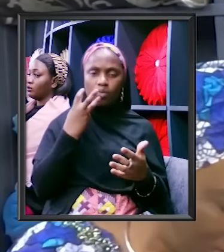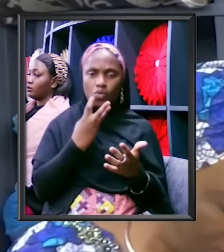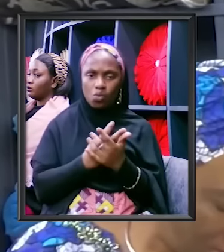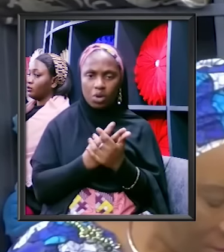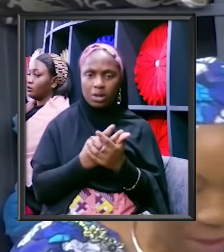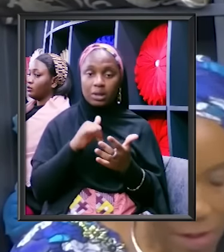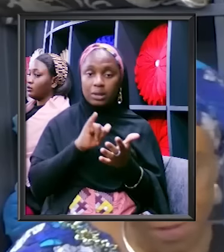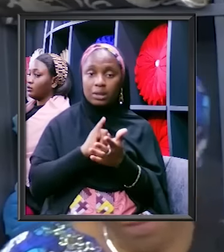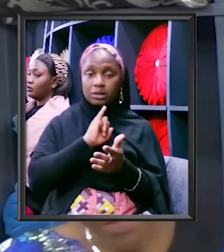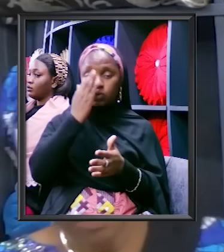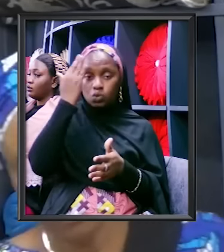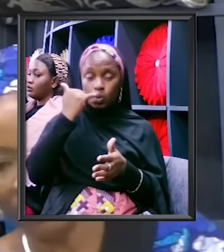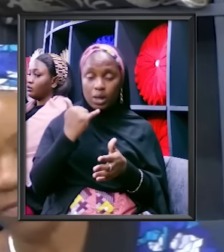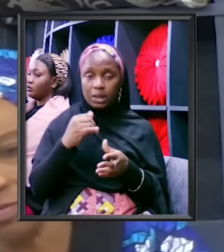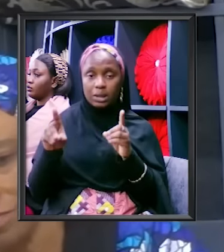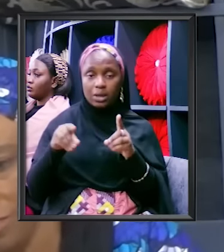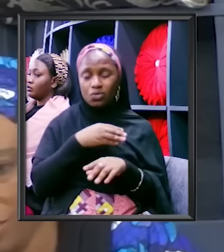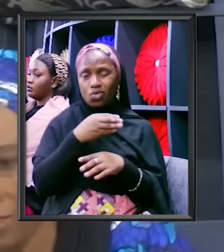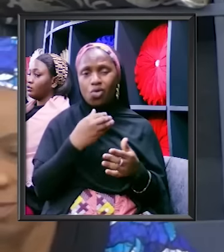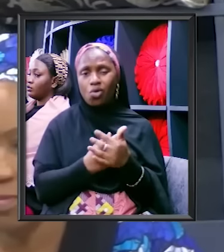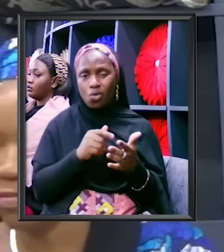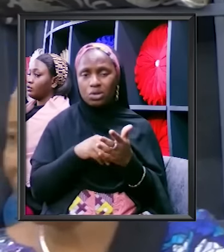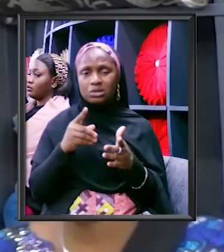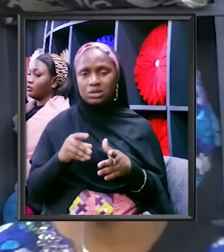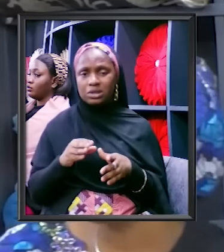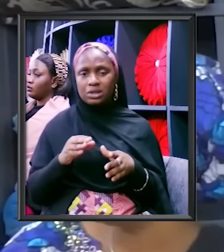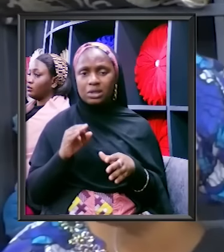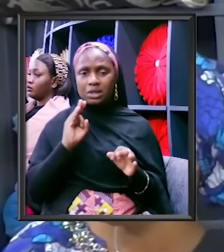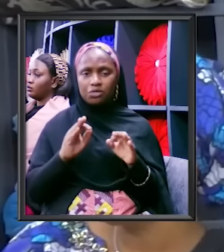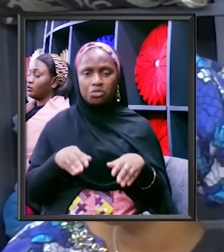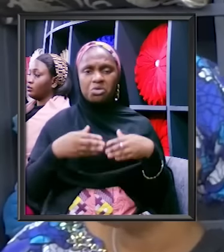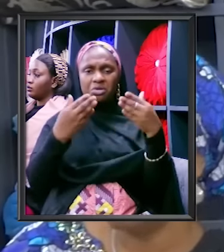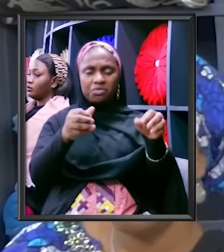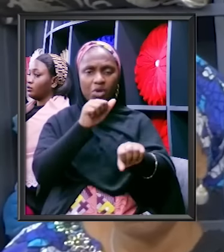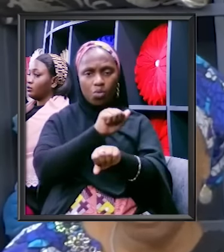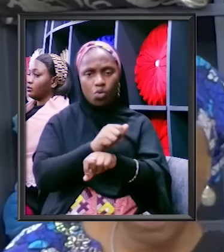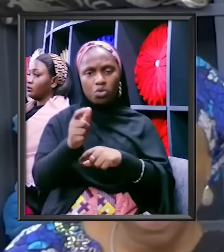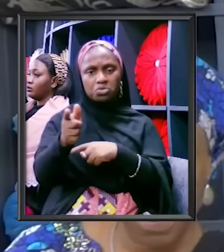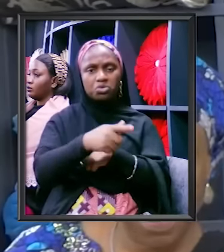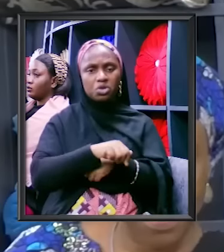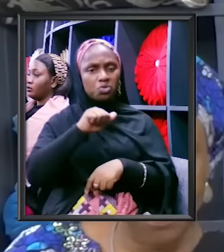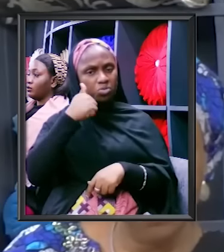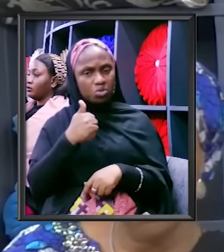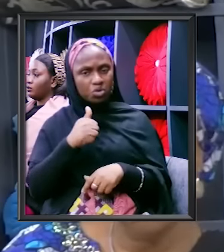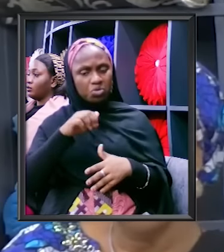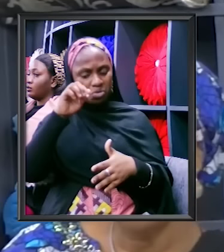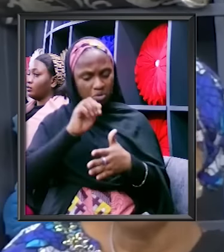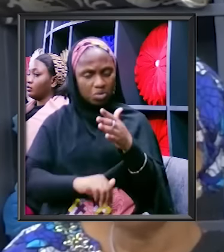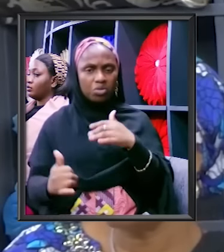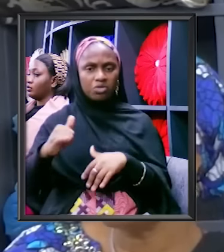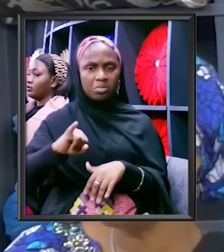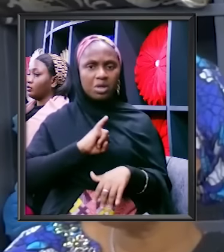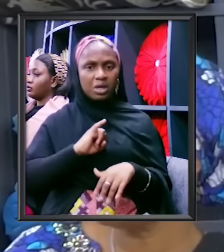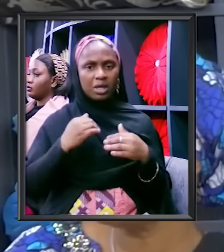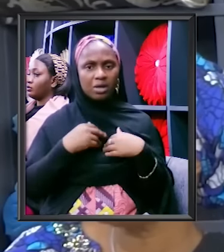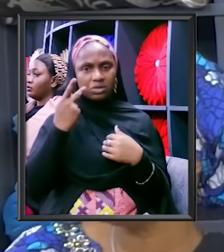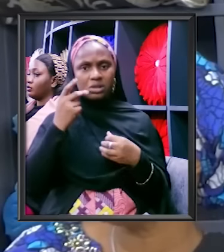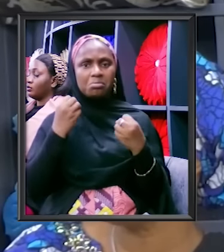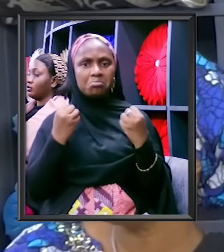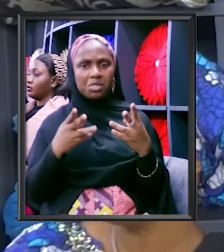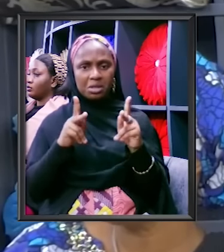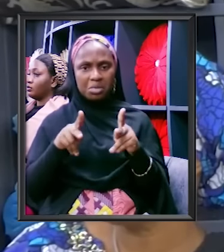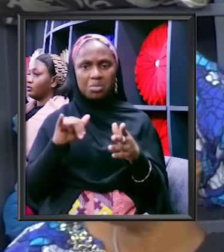things. If you employ them today, tomorrow you go sack them. I don't see people where don't become manager for big bank where they